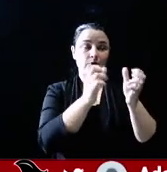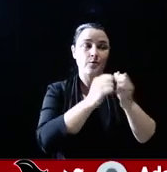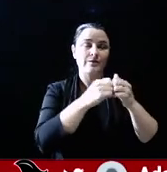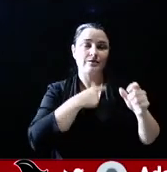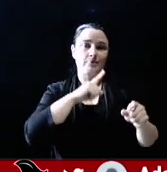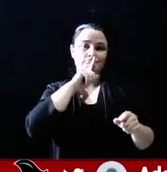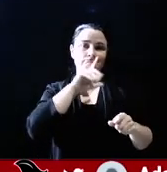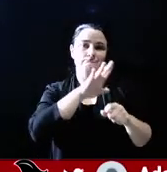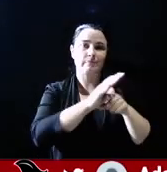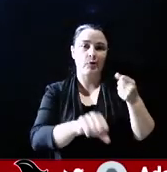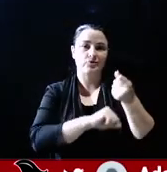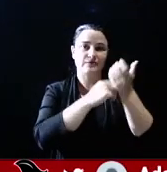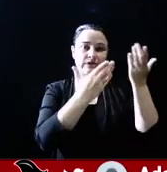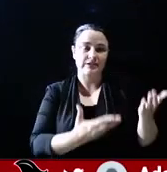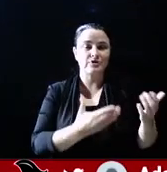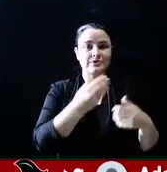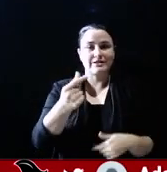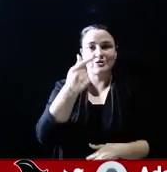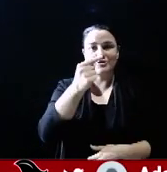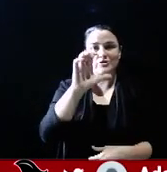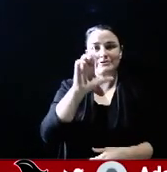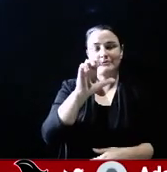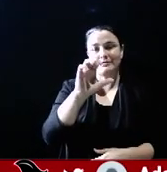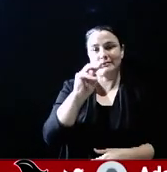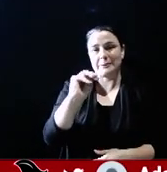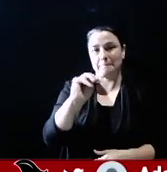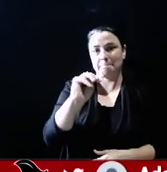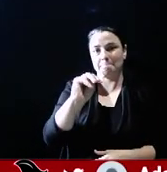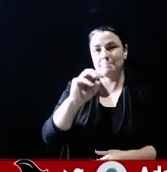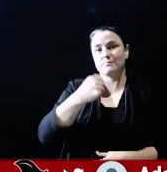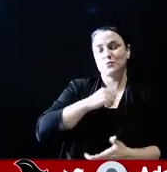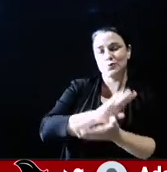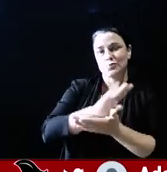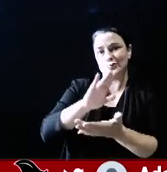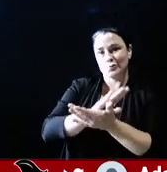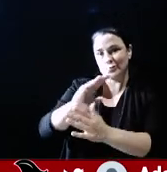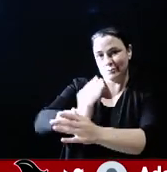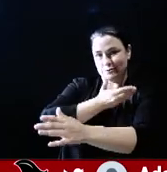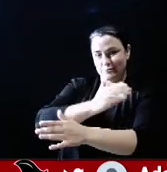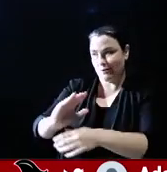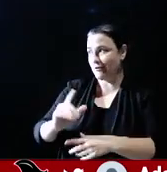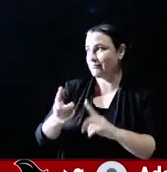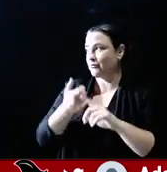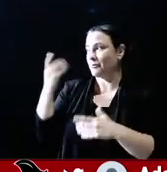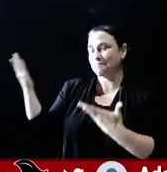the GCM School Song performed by Goose Creek Memorial Show Choir and Band.